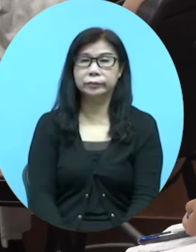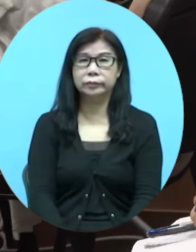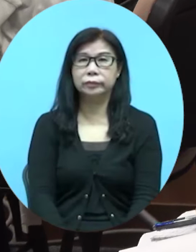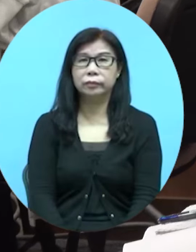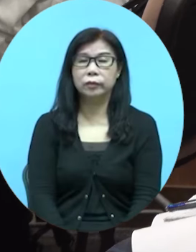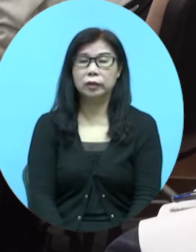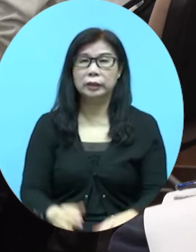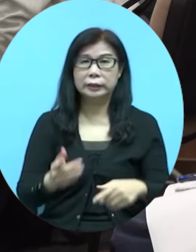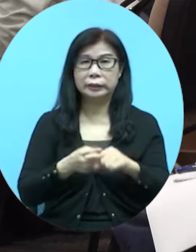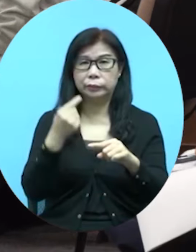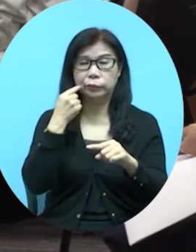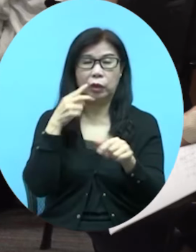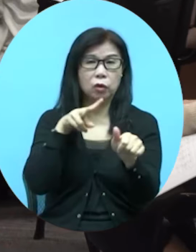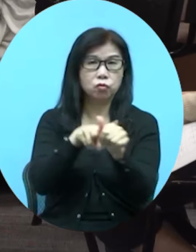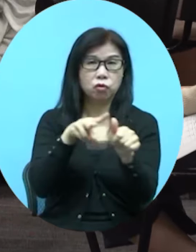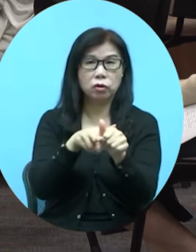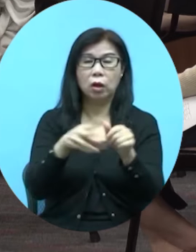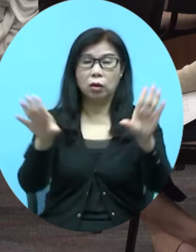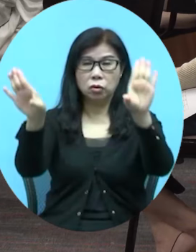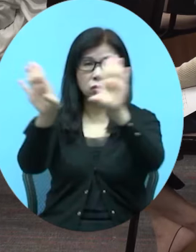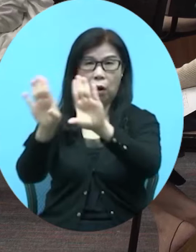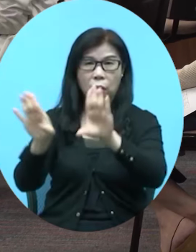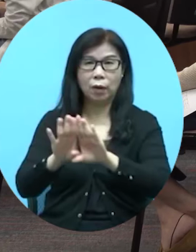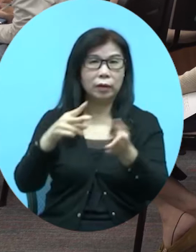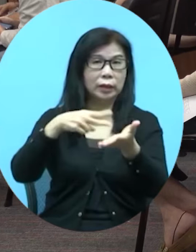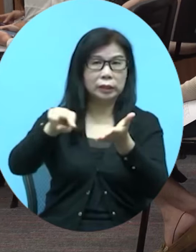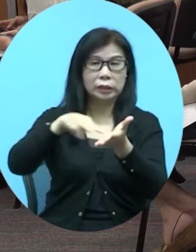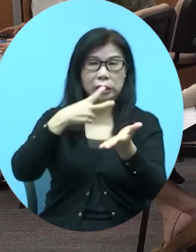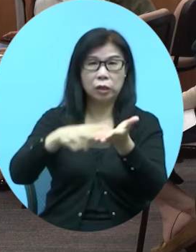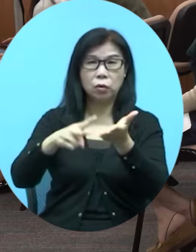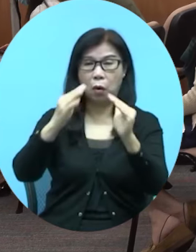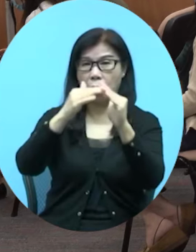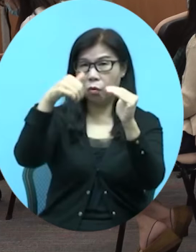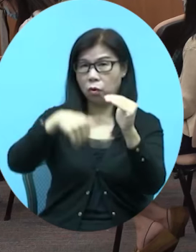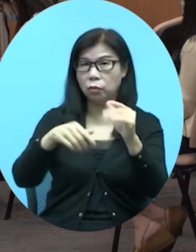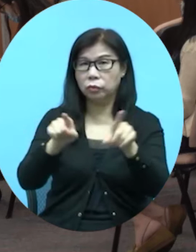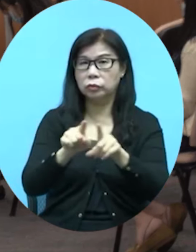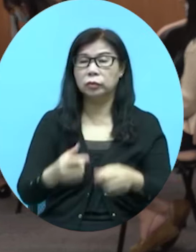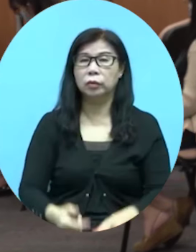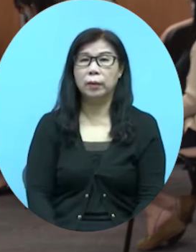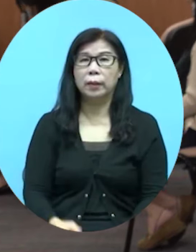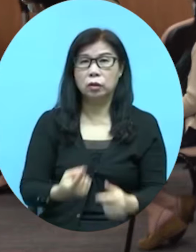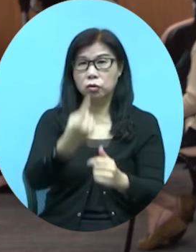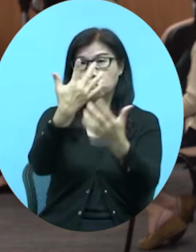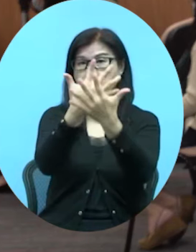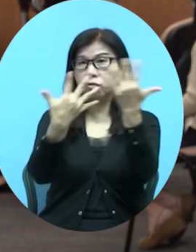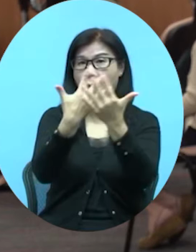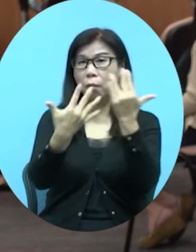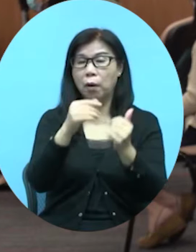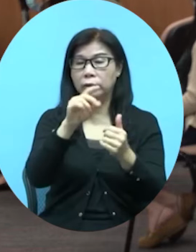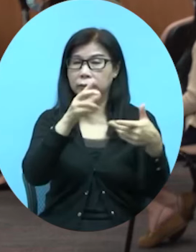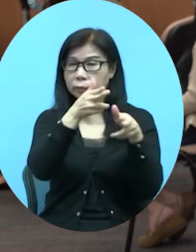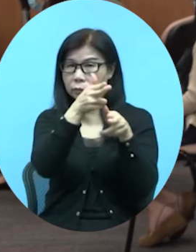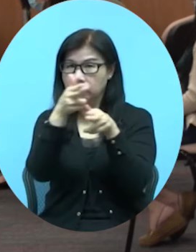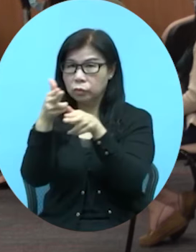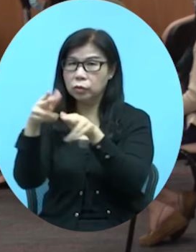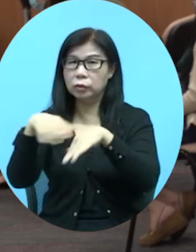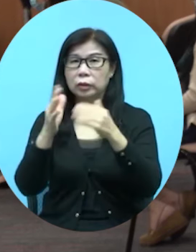because as also pointed out videos circulating online show that when these people are dancing